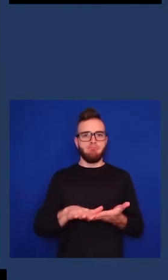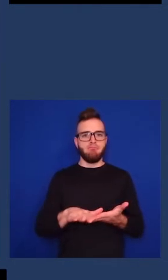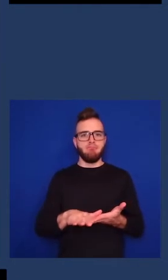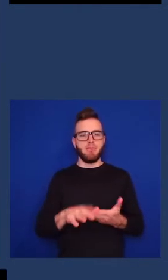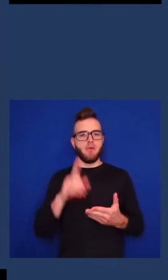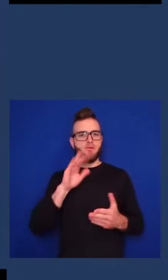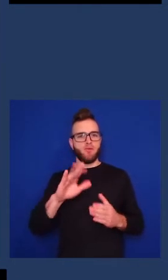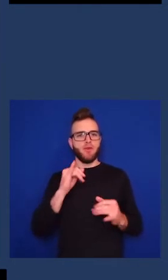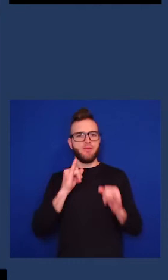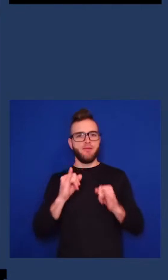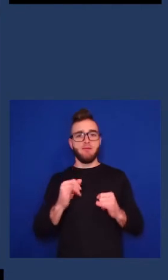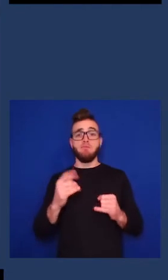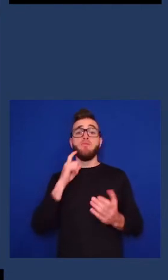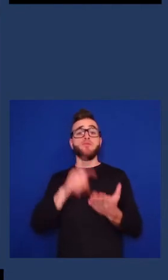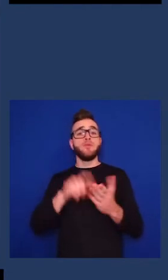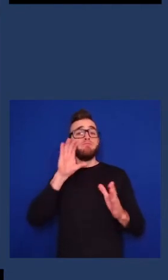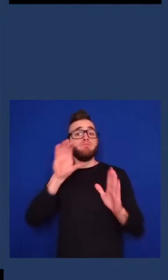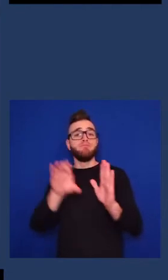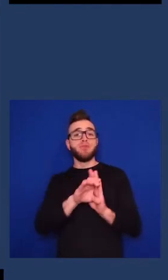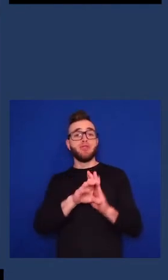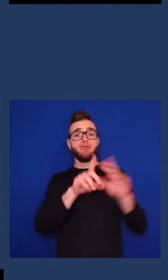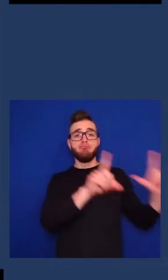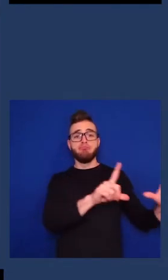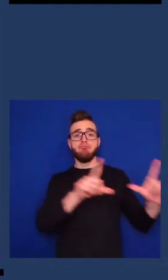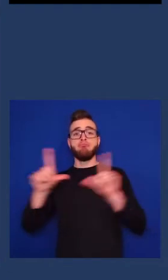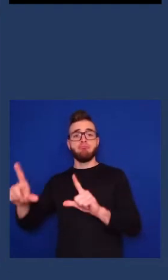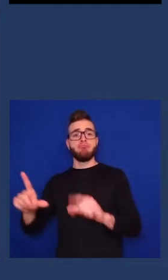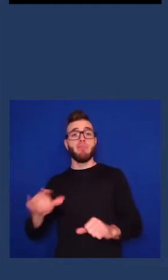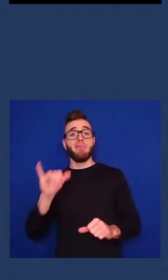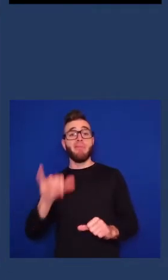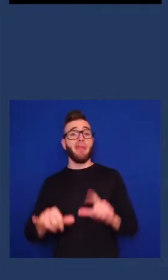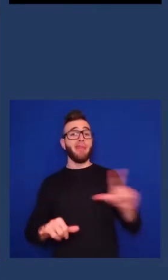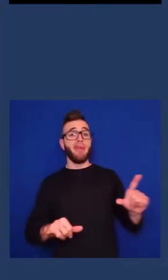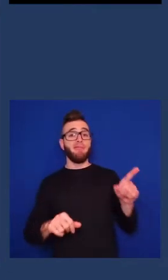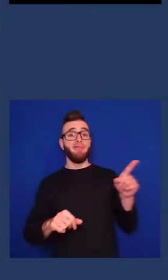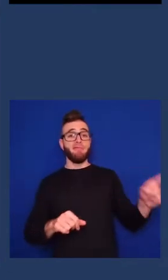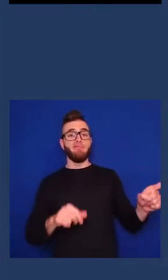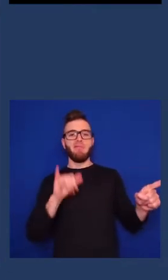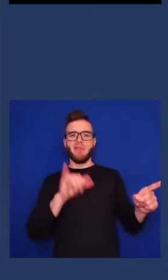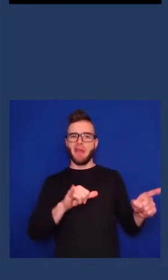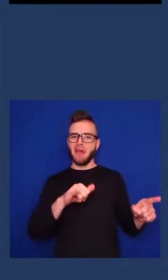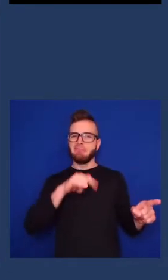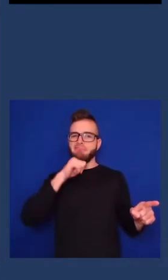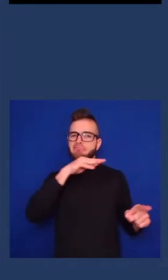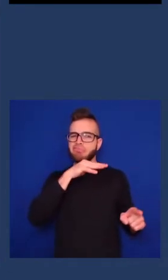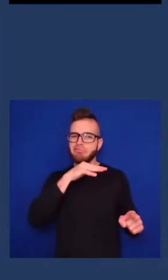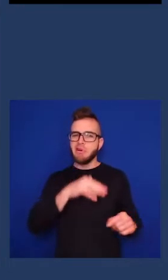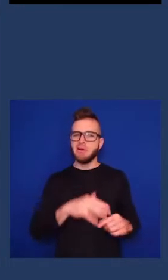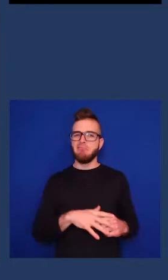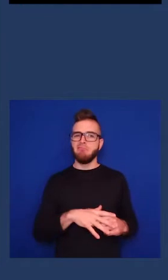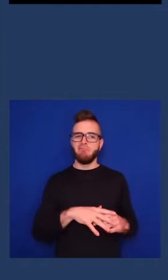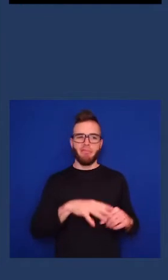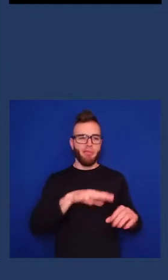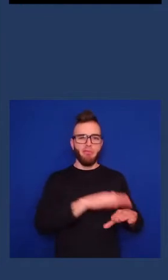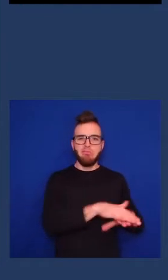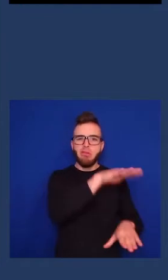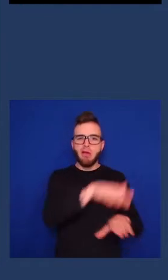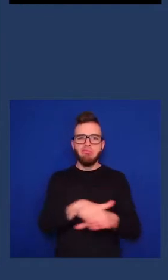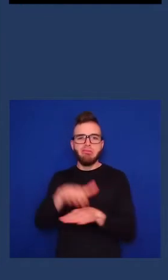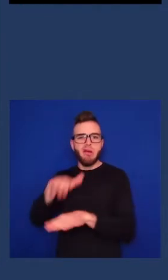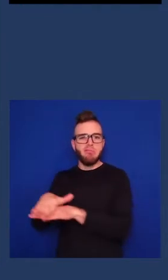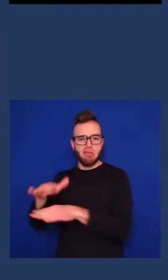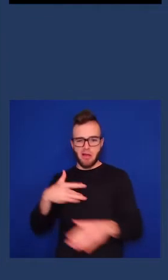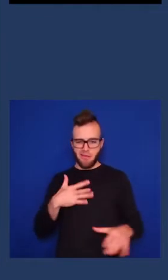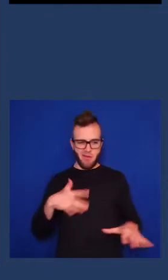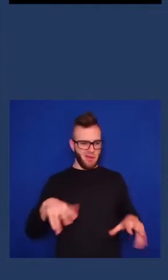So there's two graphics here. The graphic on the left really shows a messy desk full of office supplies and clutter and not a lot of